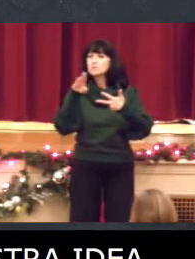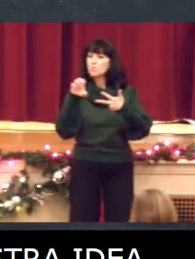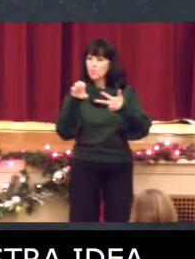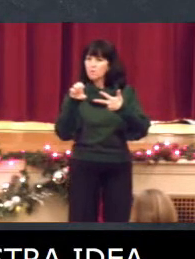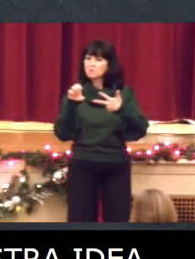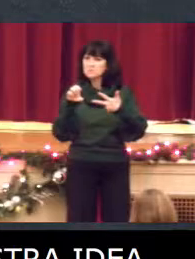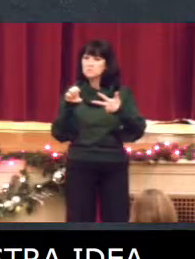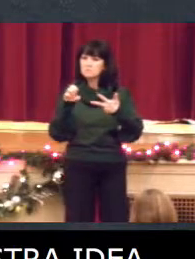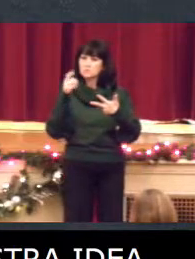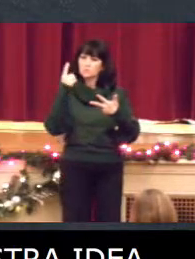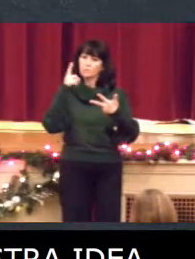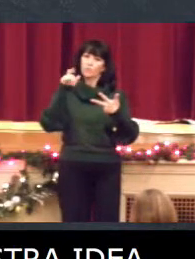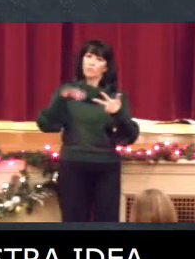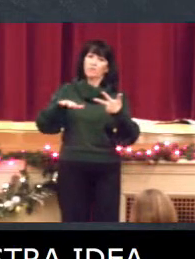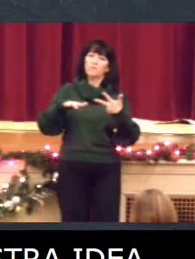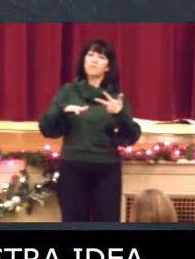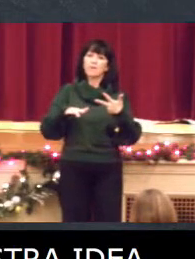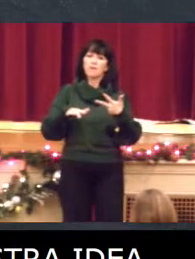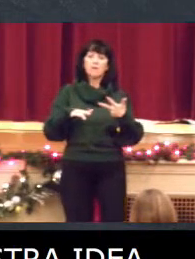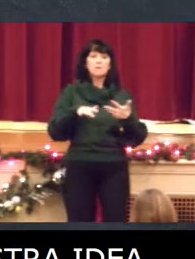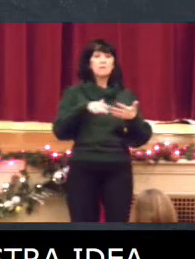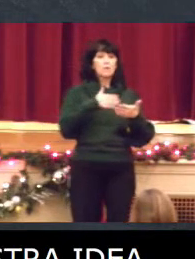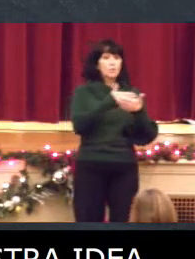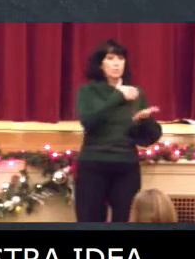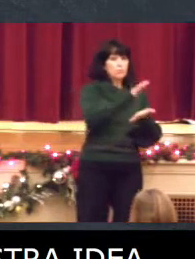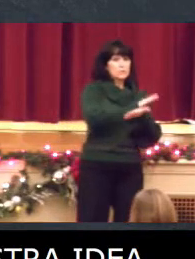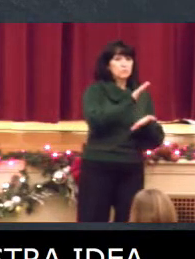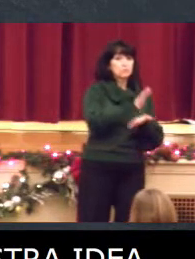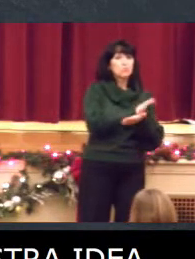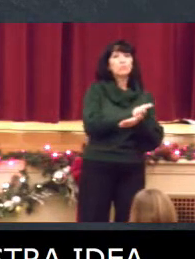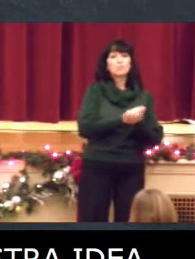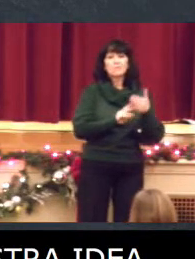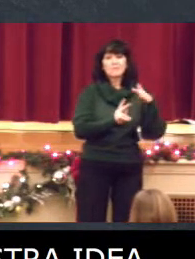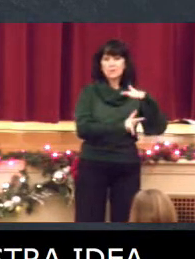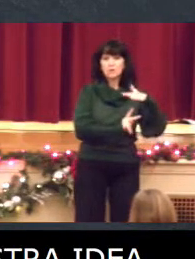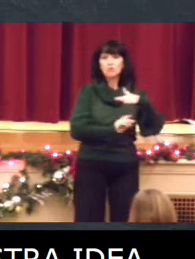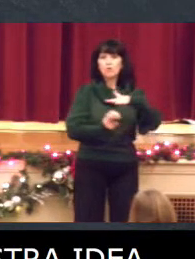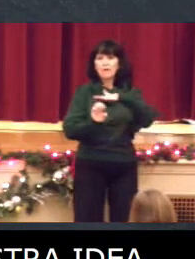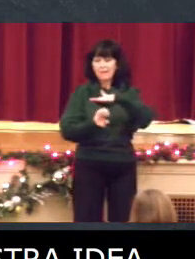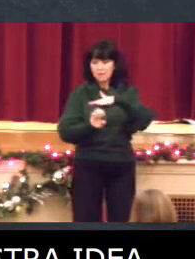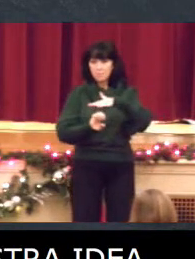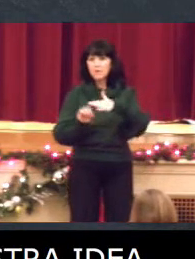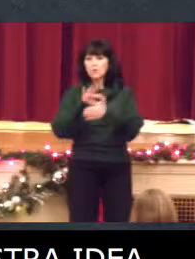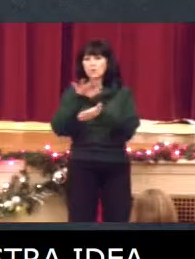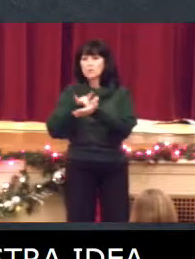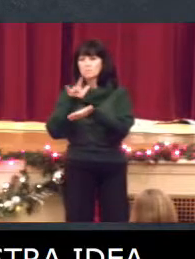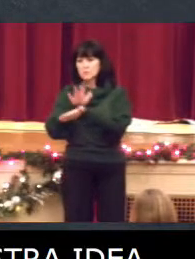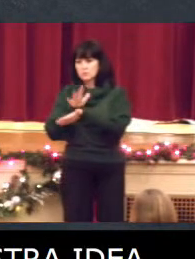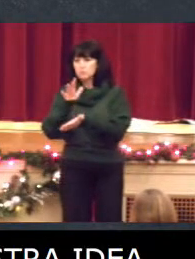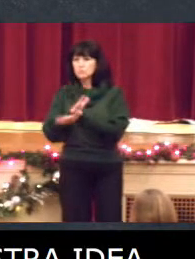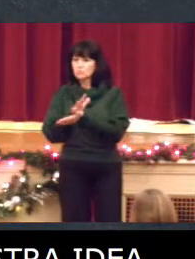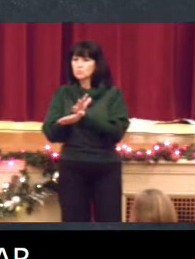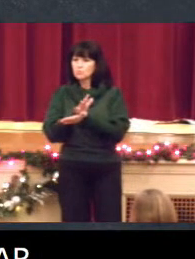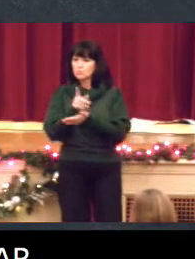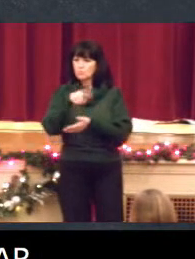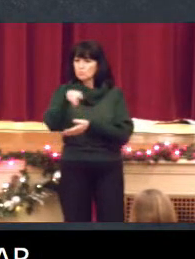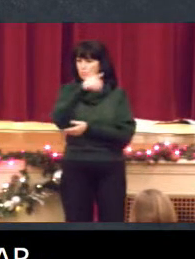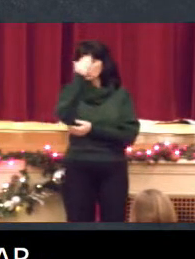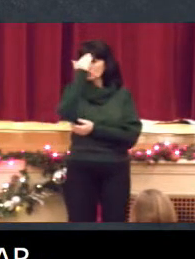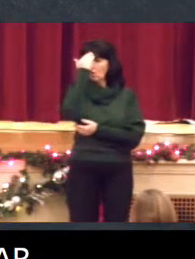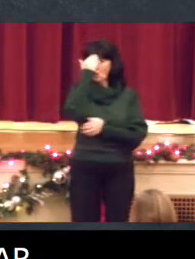kindergarten, elementary, and middle school students. There is, as you probably know, a commission now looking at